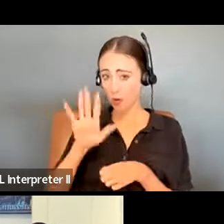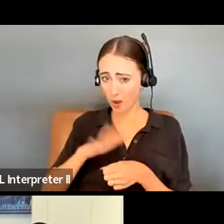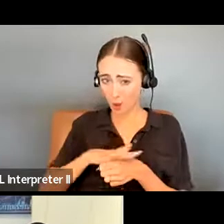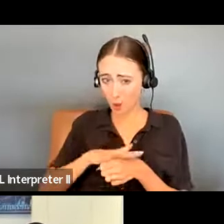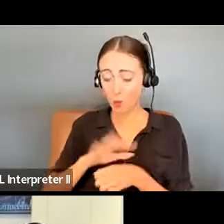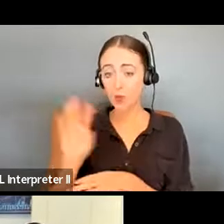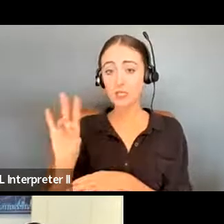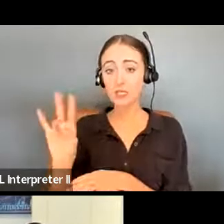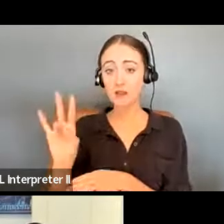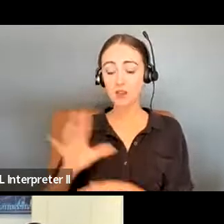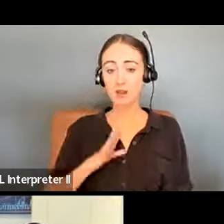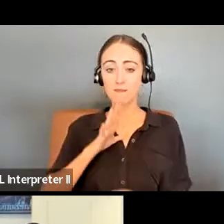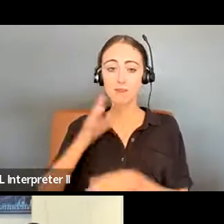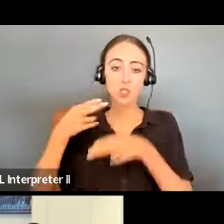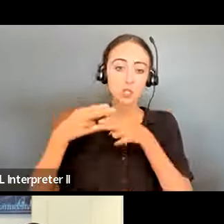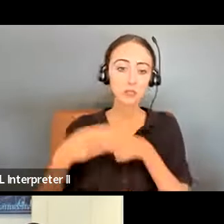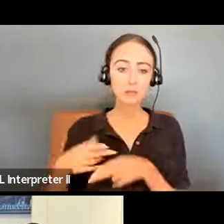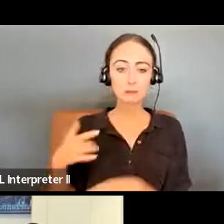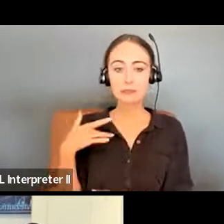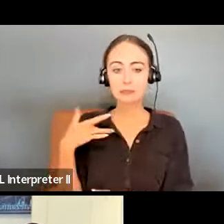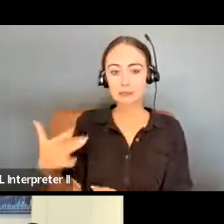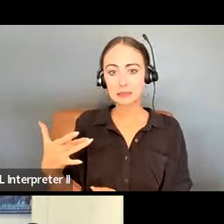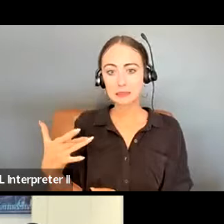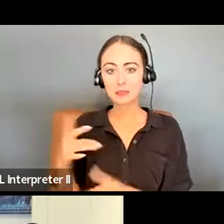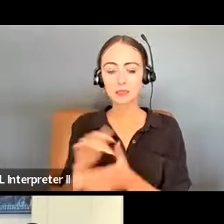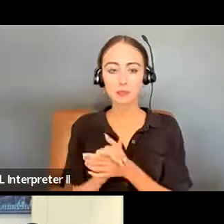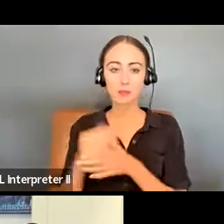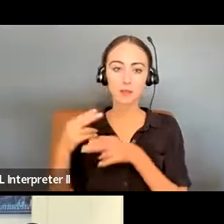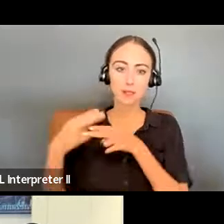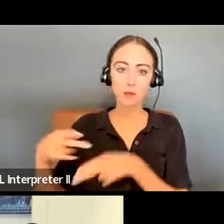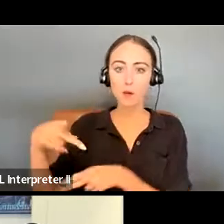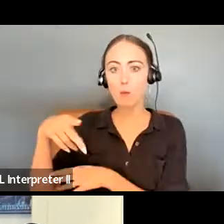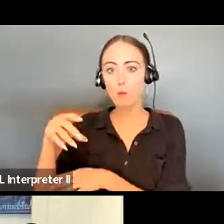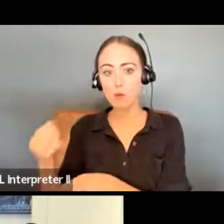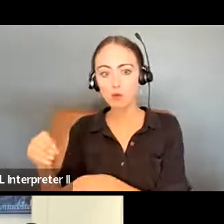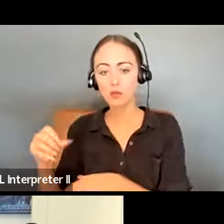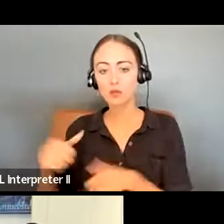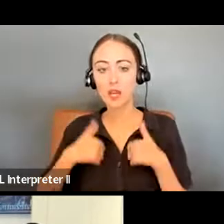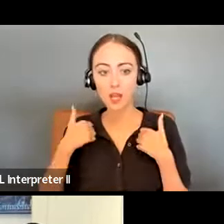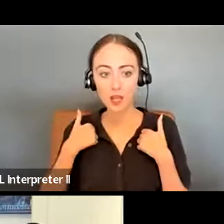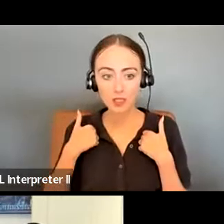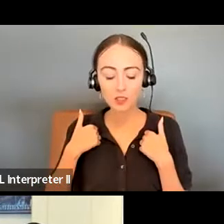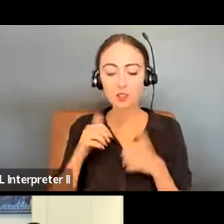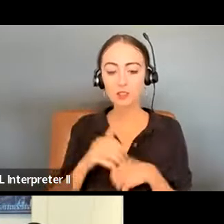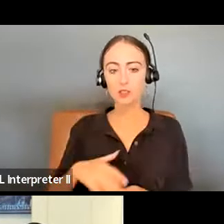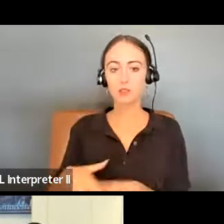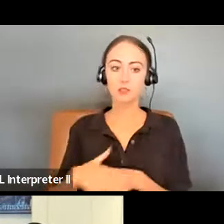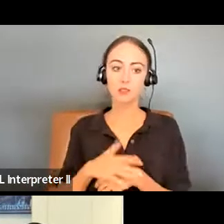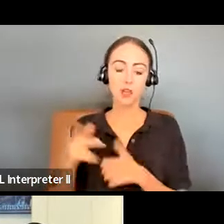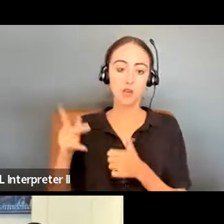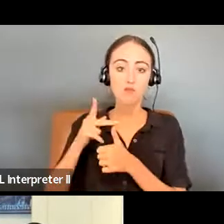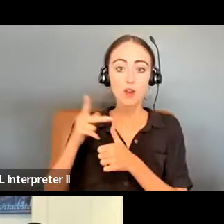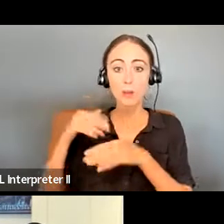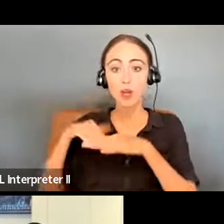and official naming typically involves the designation of postal addresses and enables the placement of